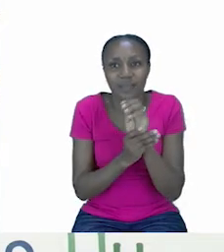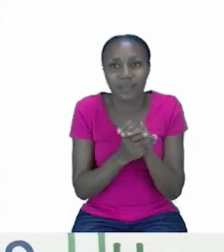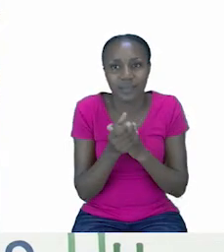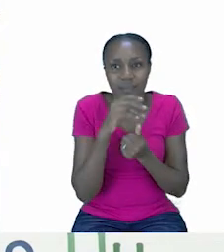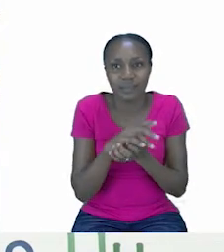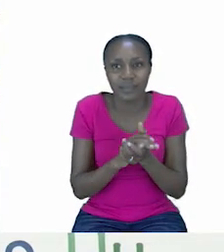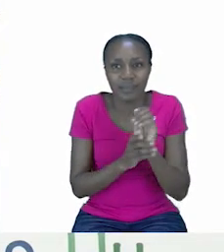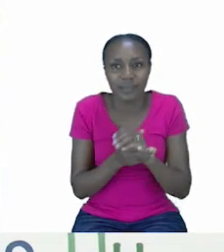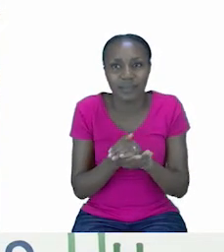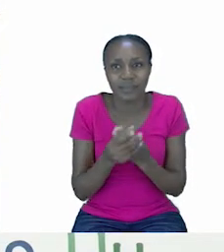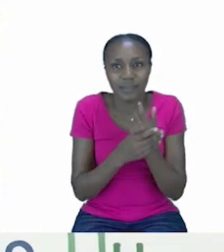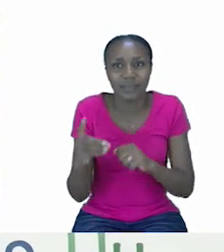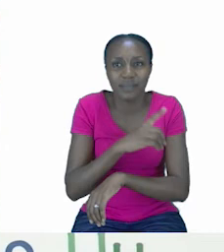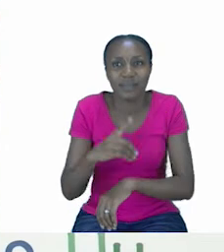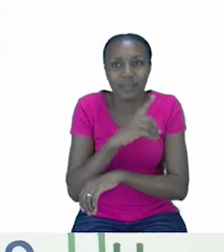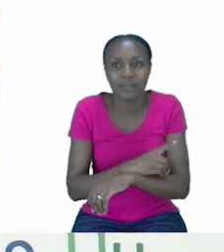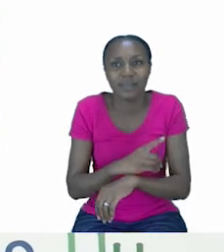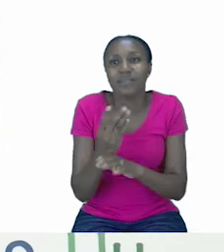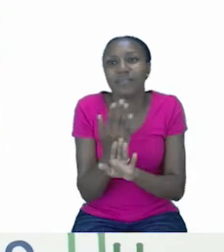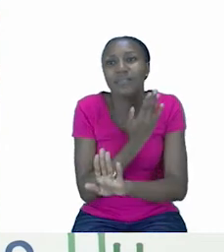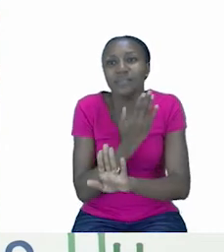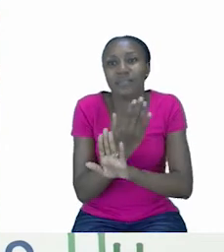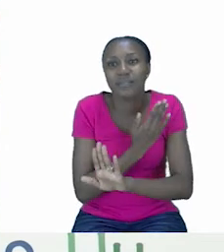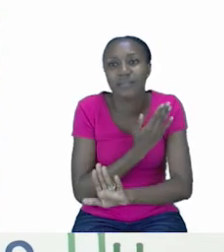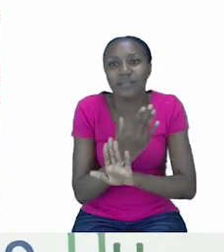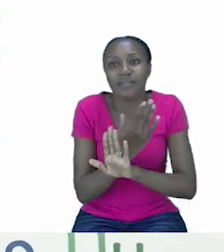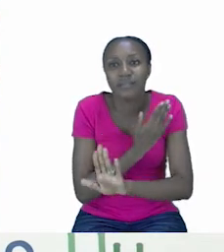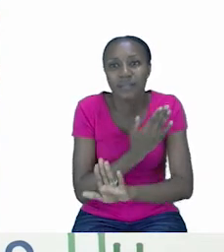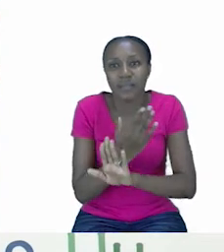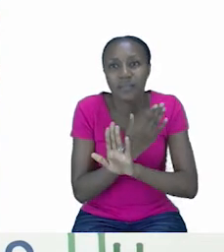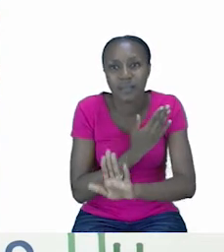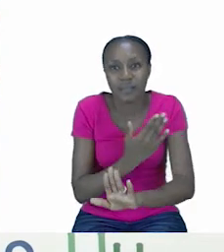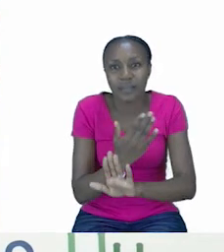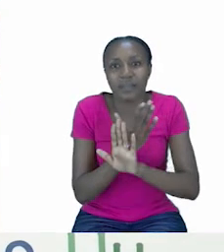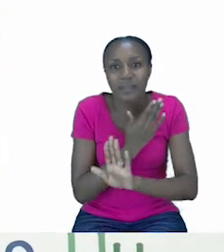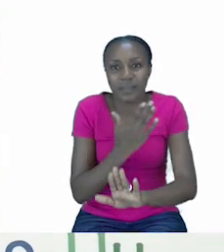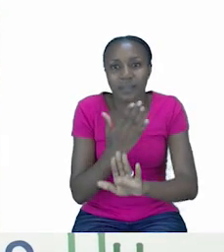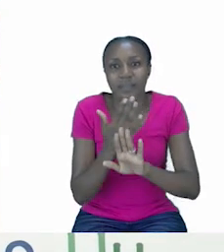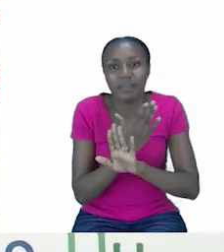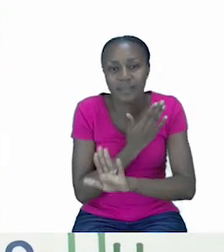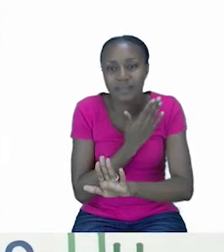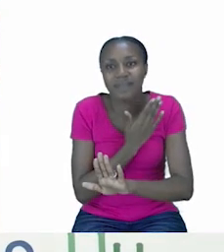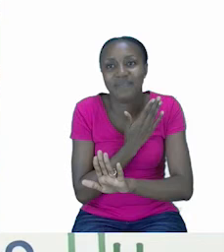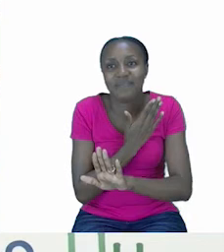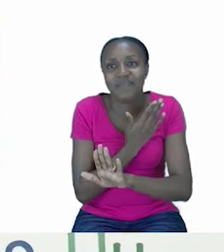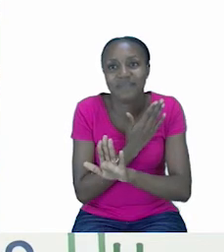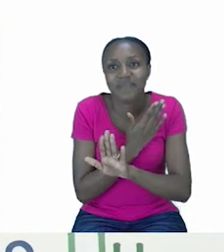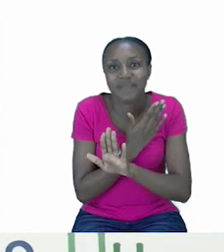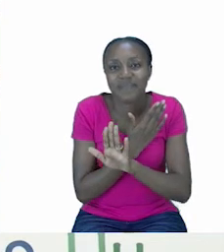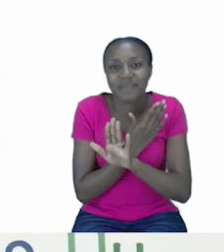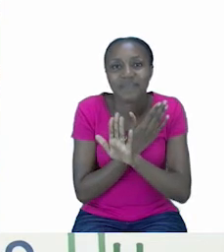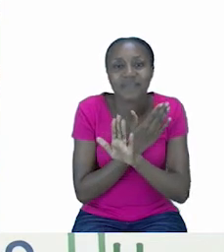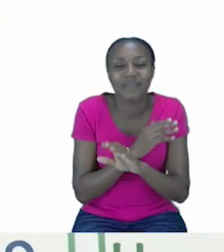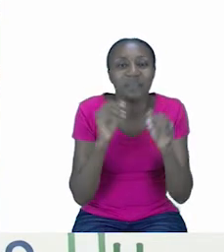Sanitize every day so the germs can stay away.